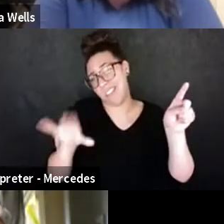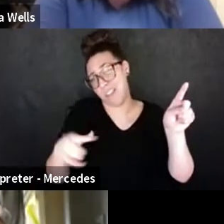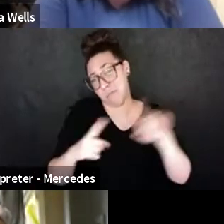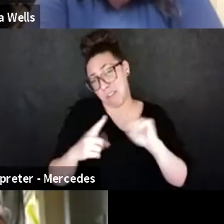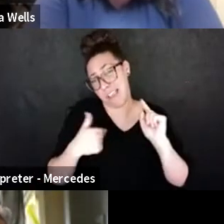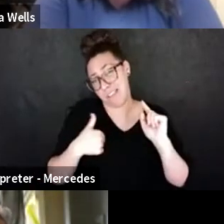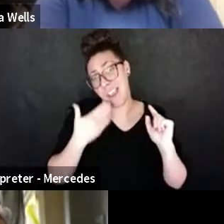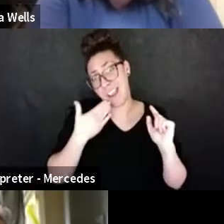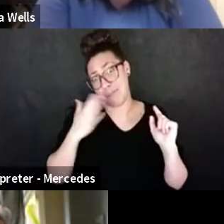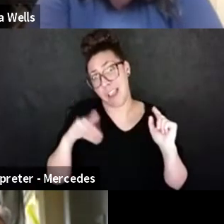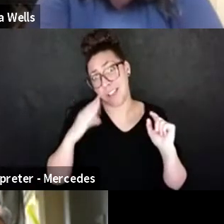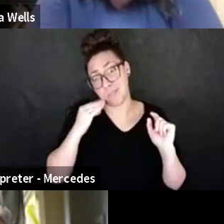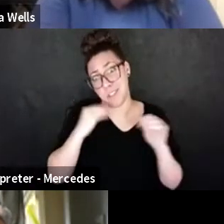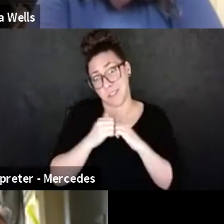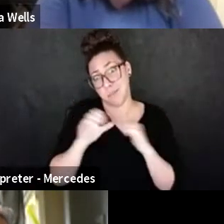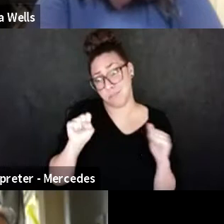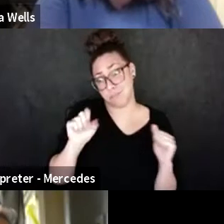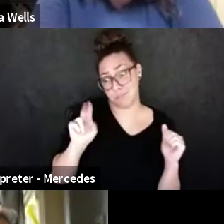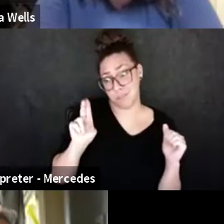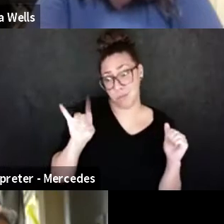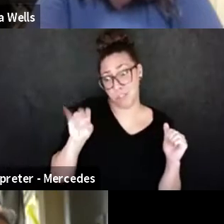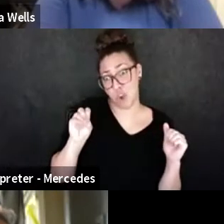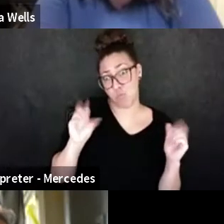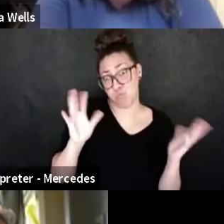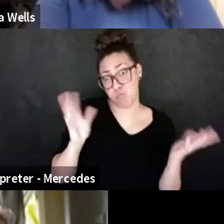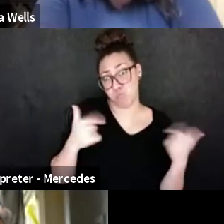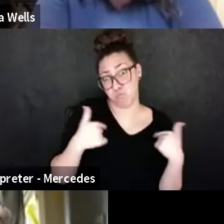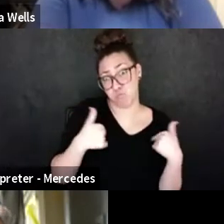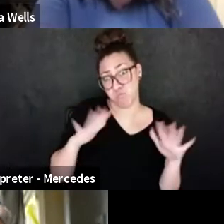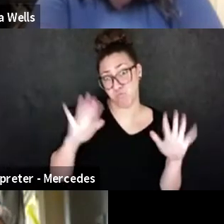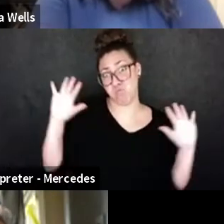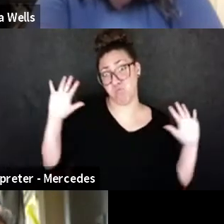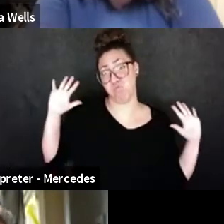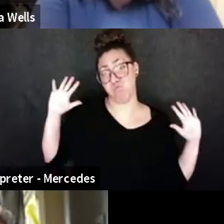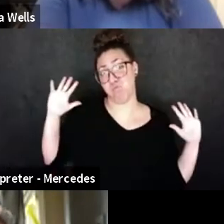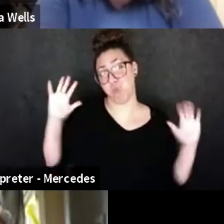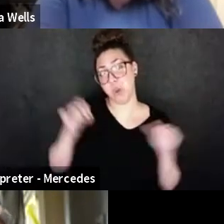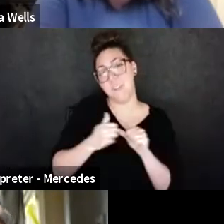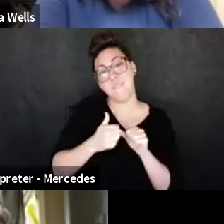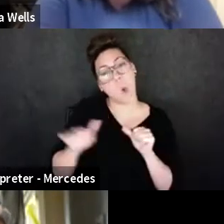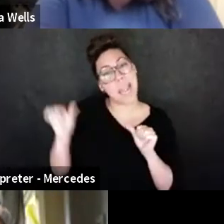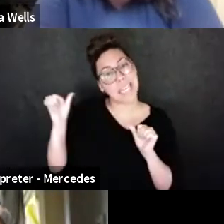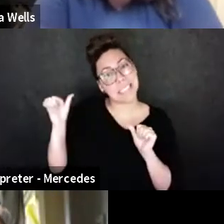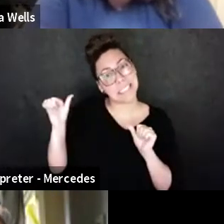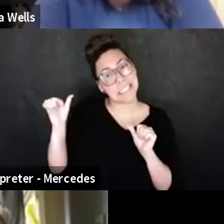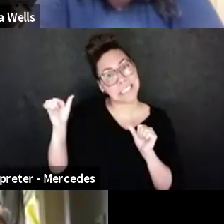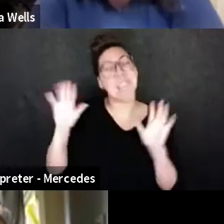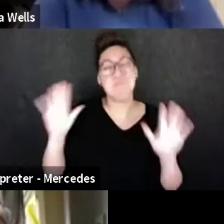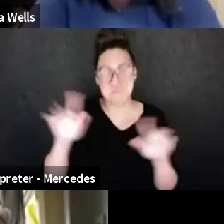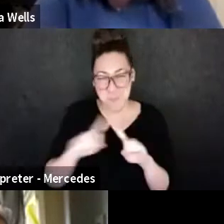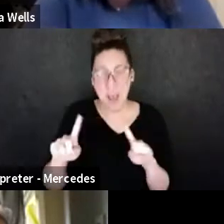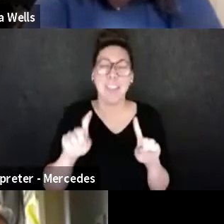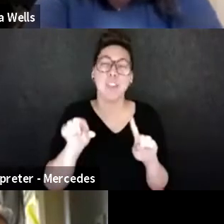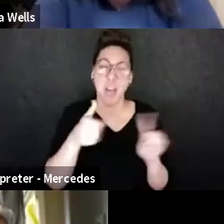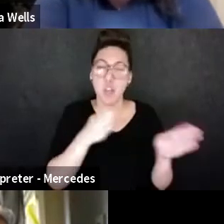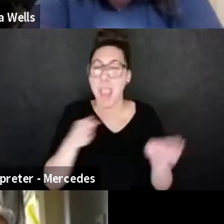with Studio, so I'm kind of veering away from that orbit. But there is other ways to do it, and I've done it just